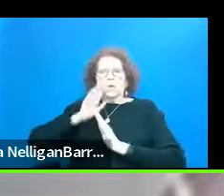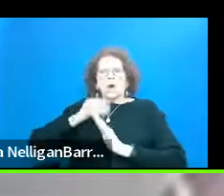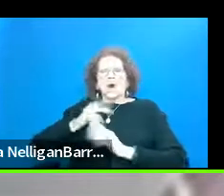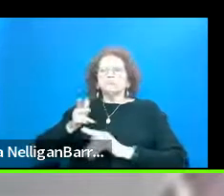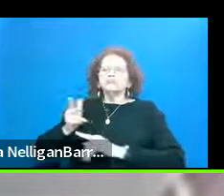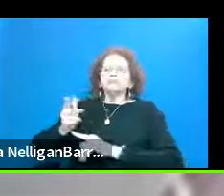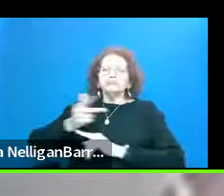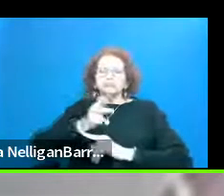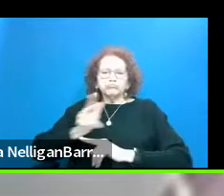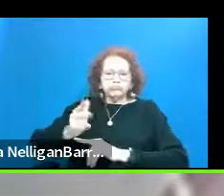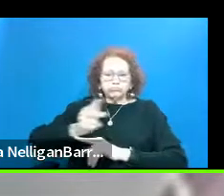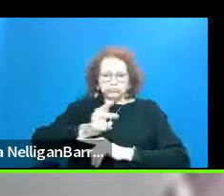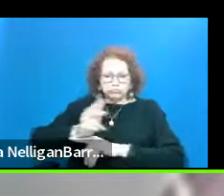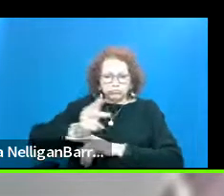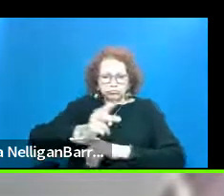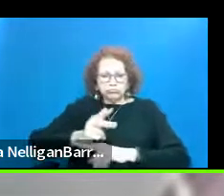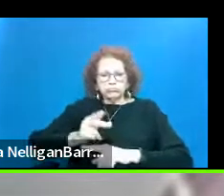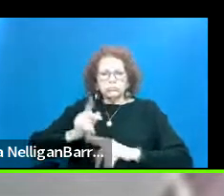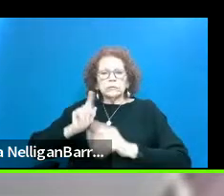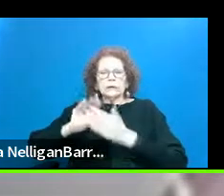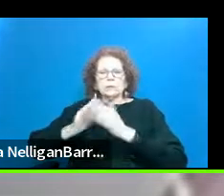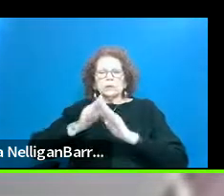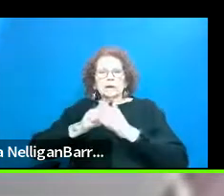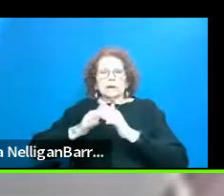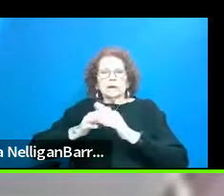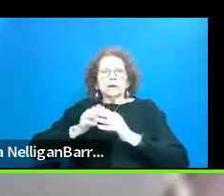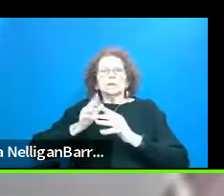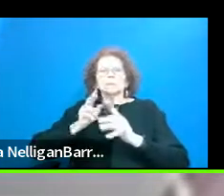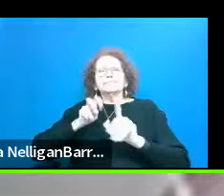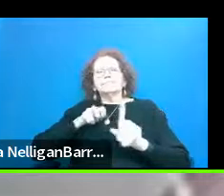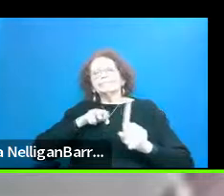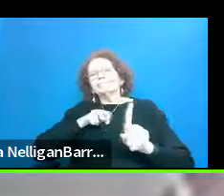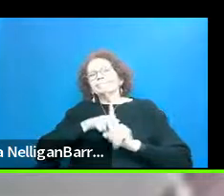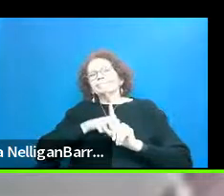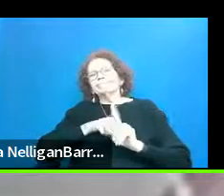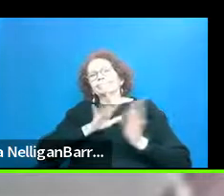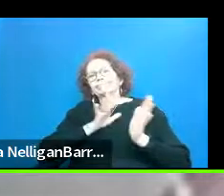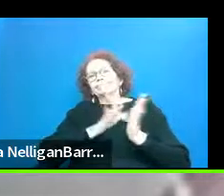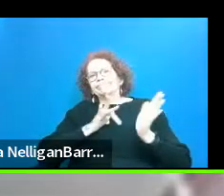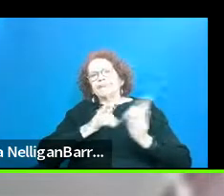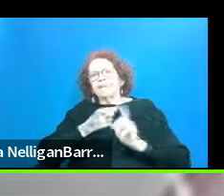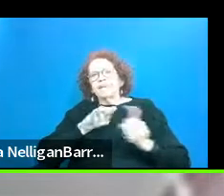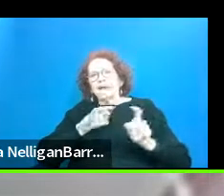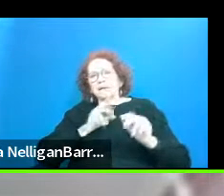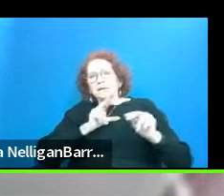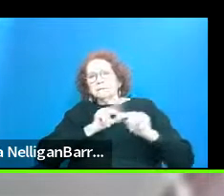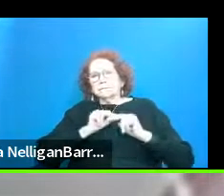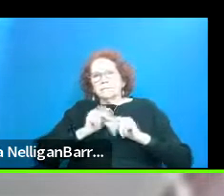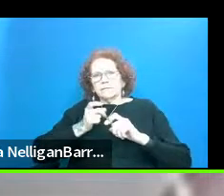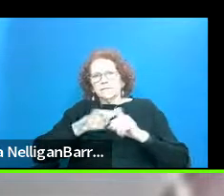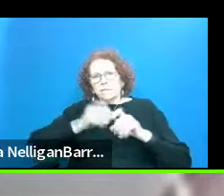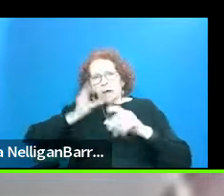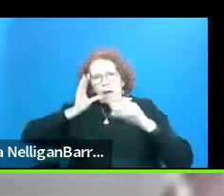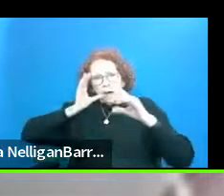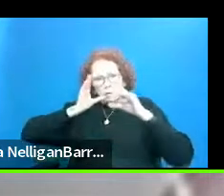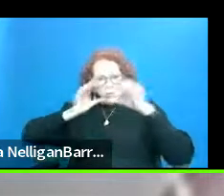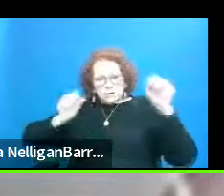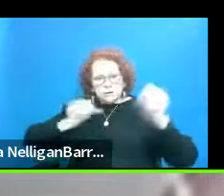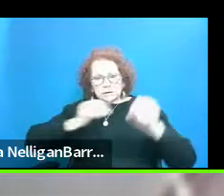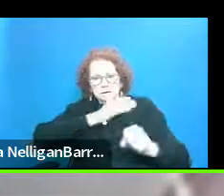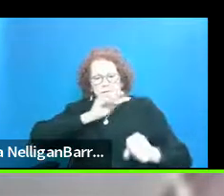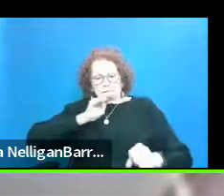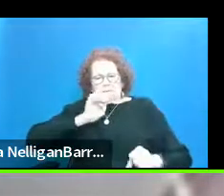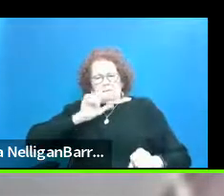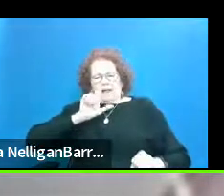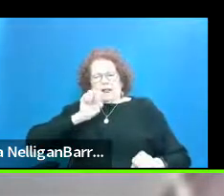already has been done by President Melendez with the job fairs and stuff. So we're going to expand on that, and